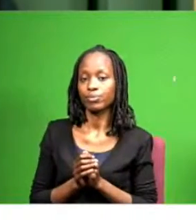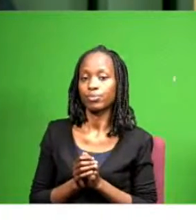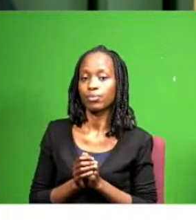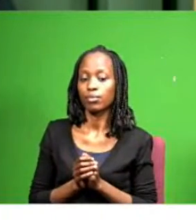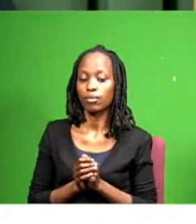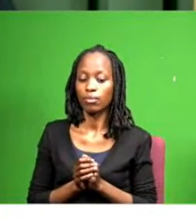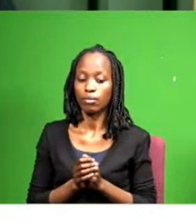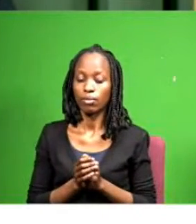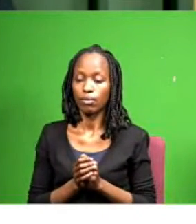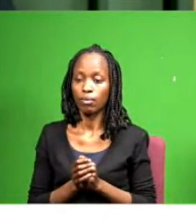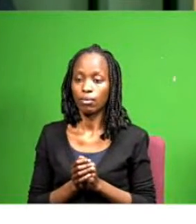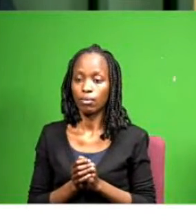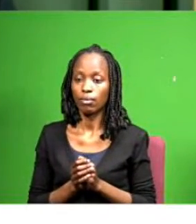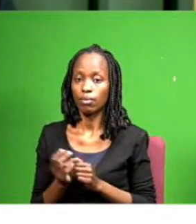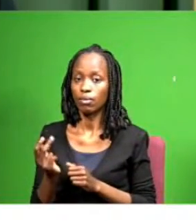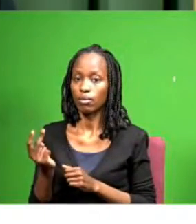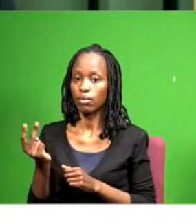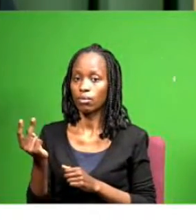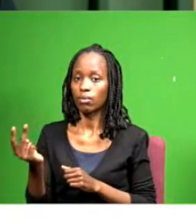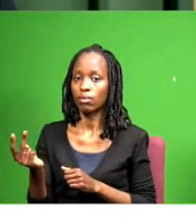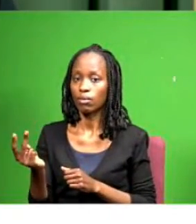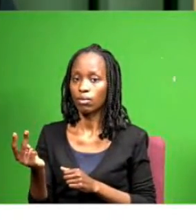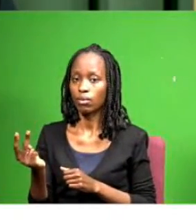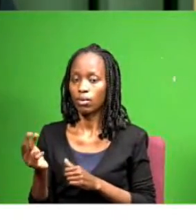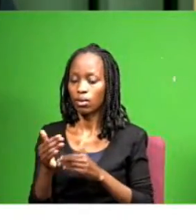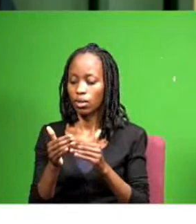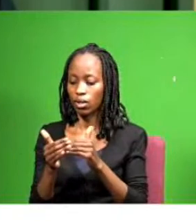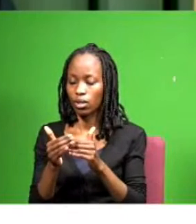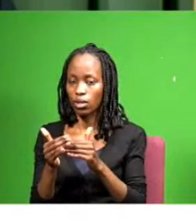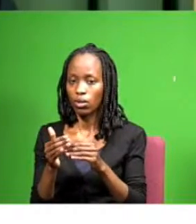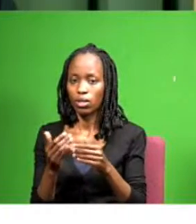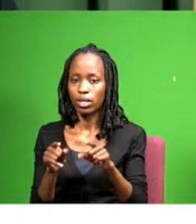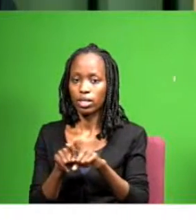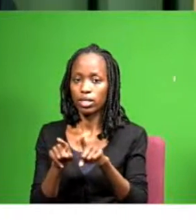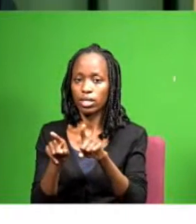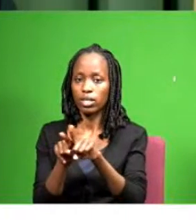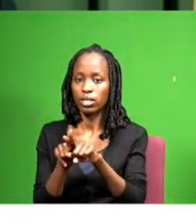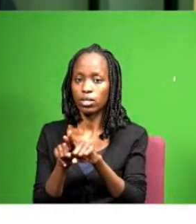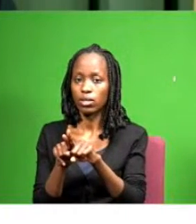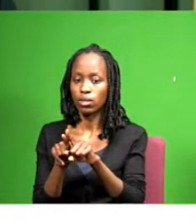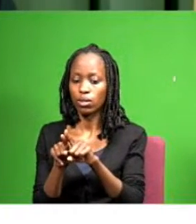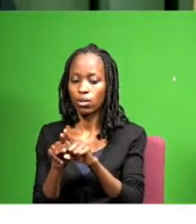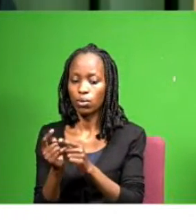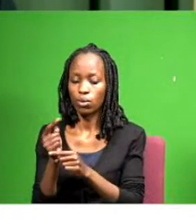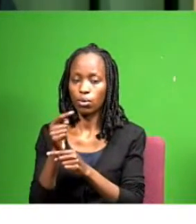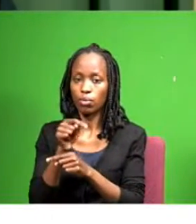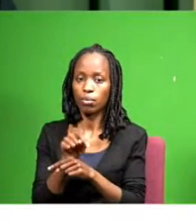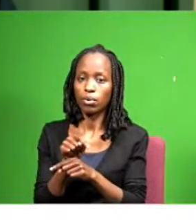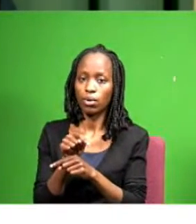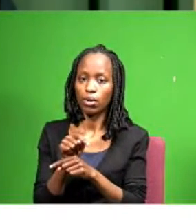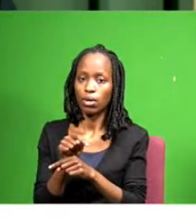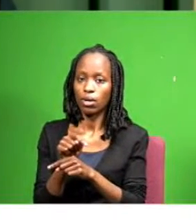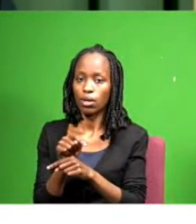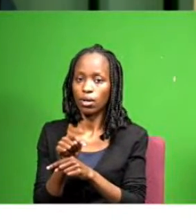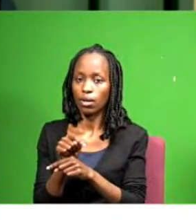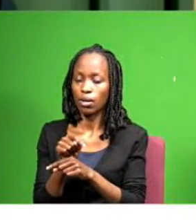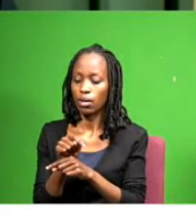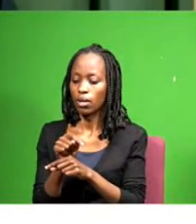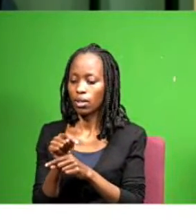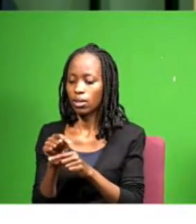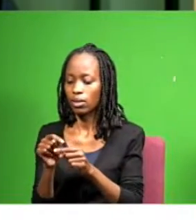These two almost similar constitutional provisions will create parallel and incompatible centers of